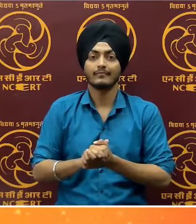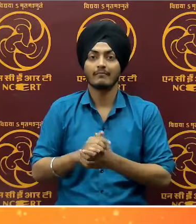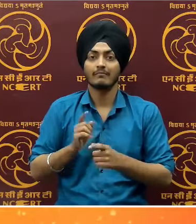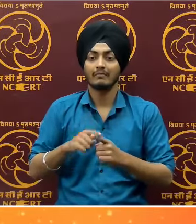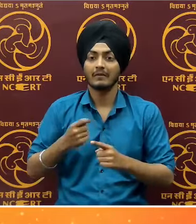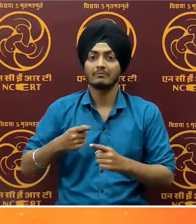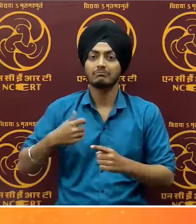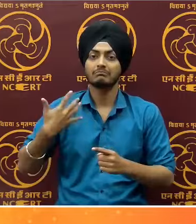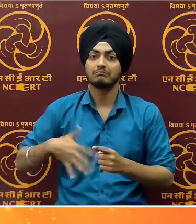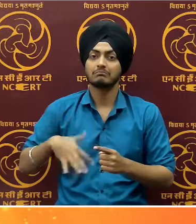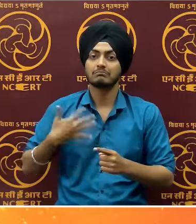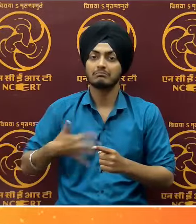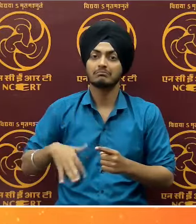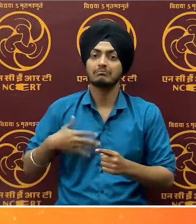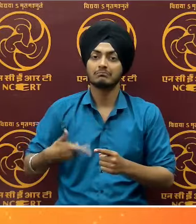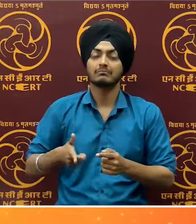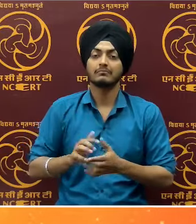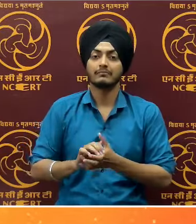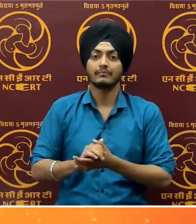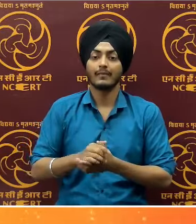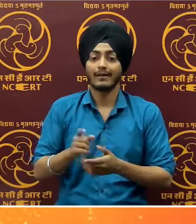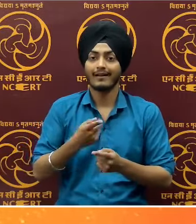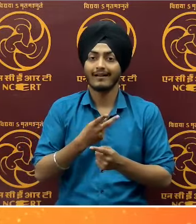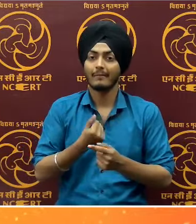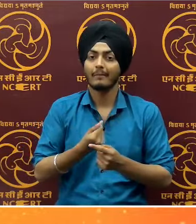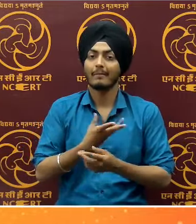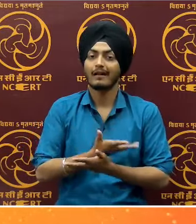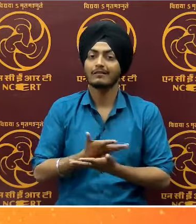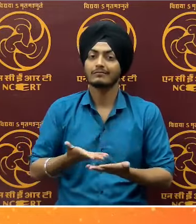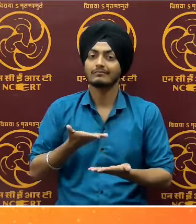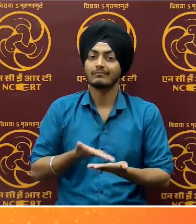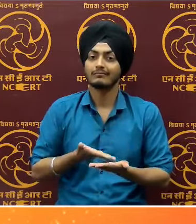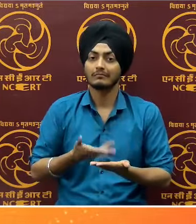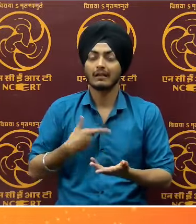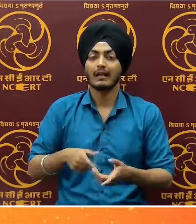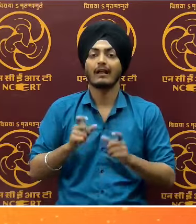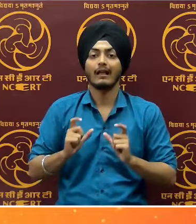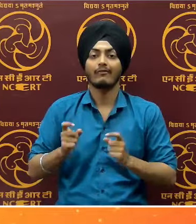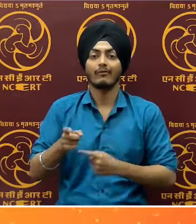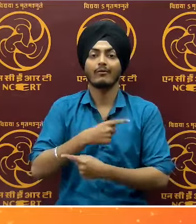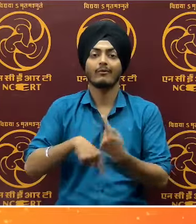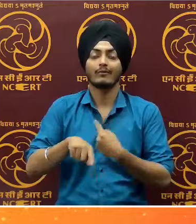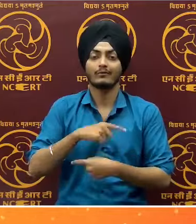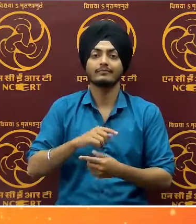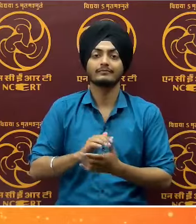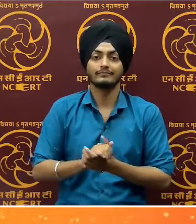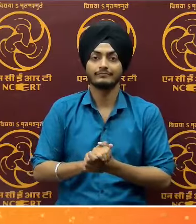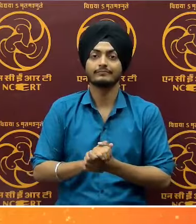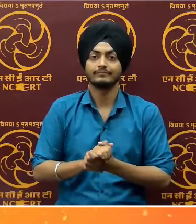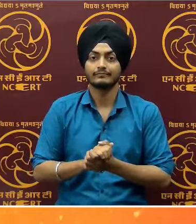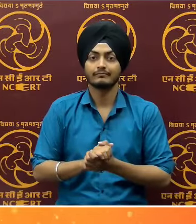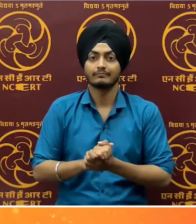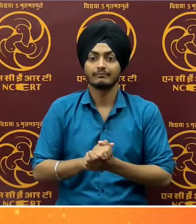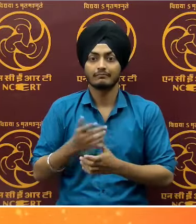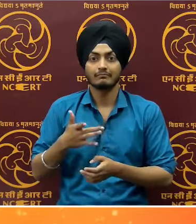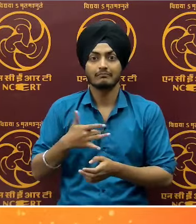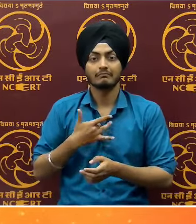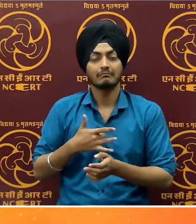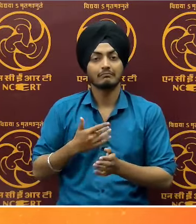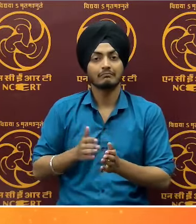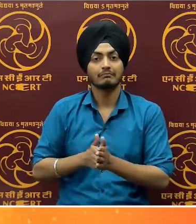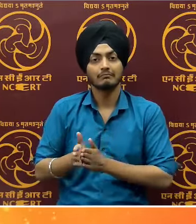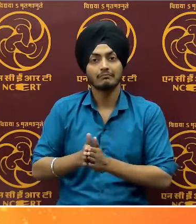expensive work. So, these are the things where we have to take care also. Okay, this is interesting